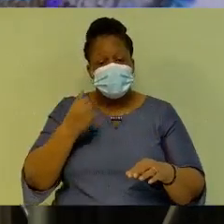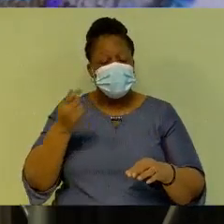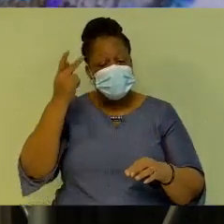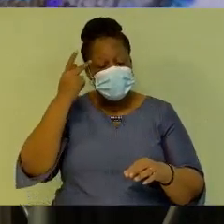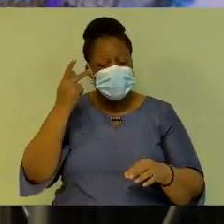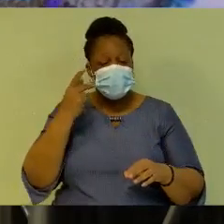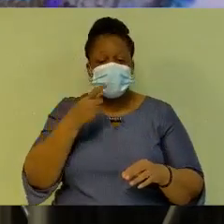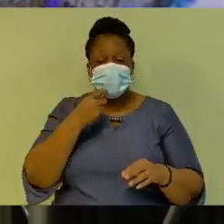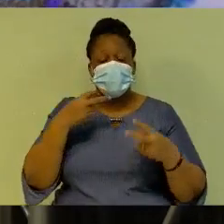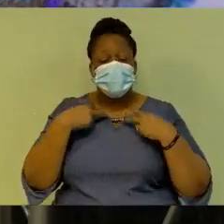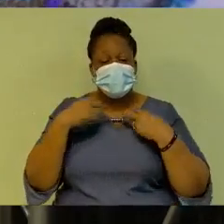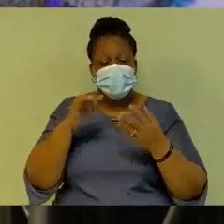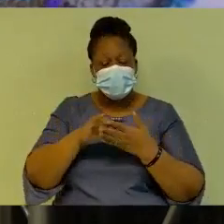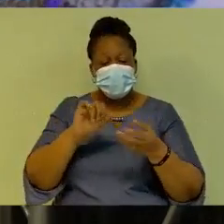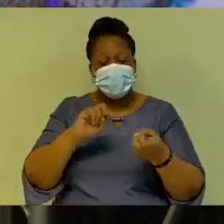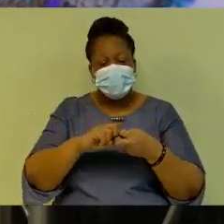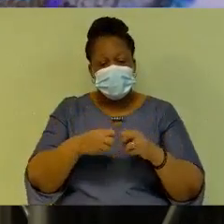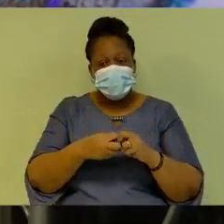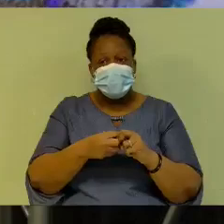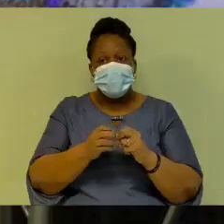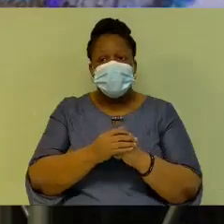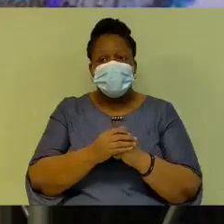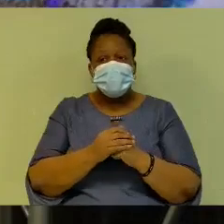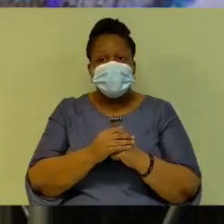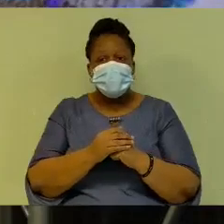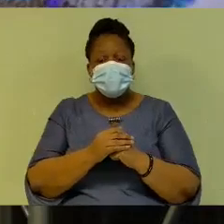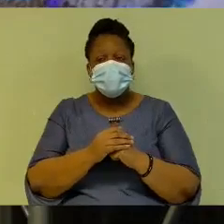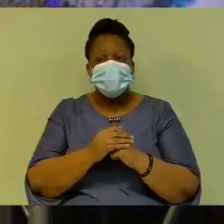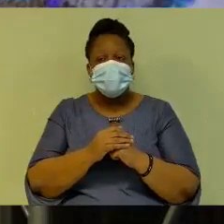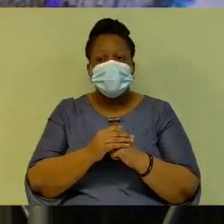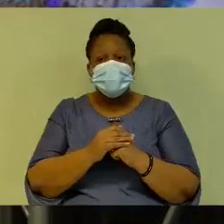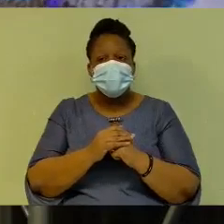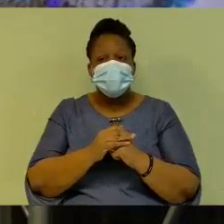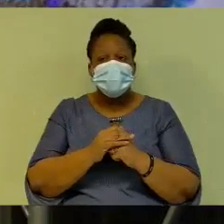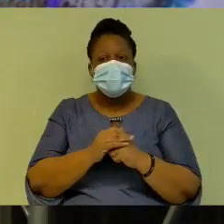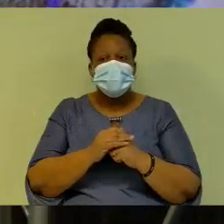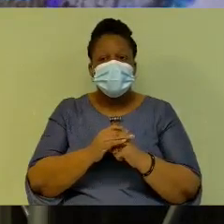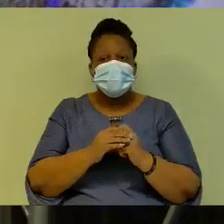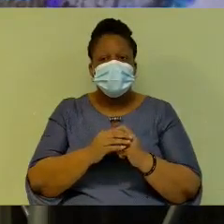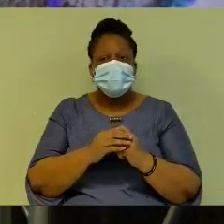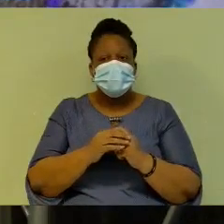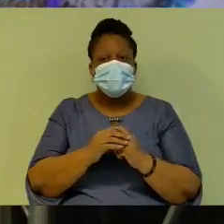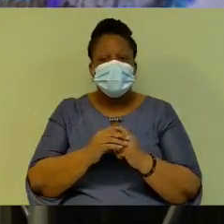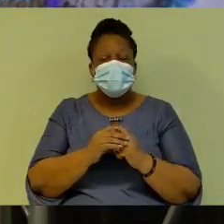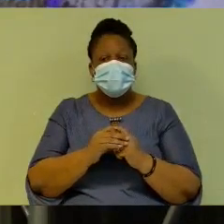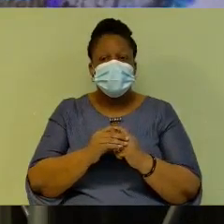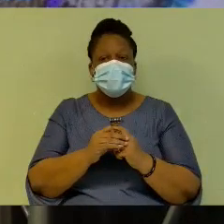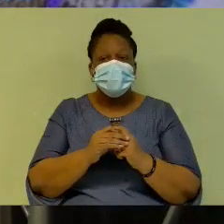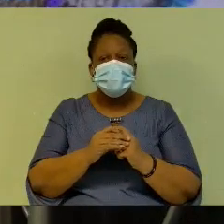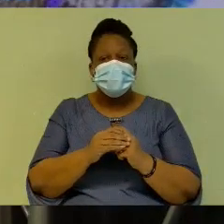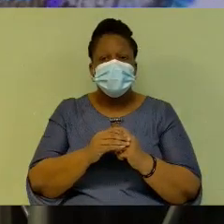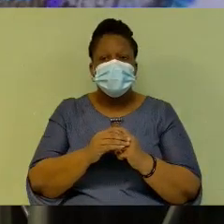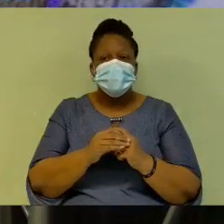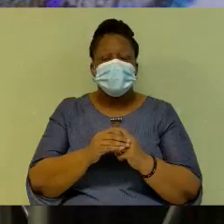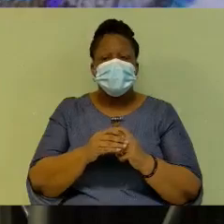the types of cases being handled by the Department of Gender Affairs, indicates the following. A total of